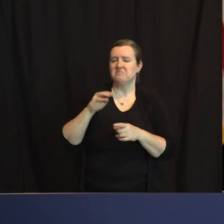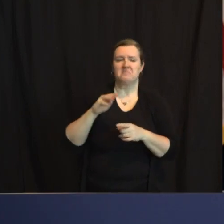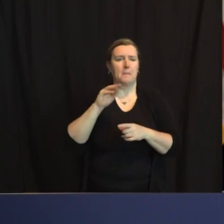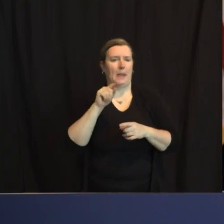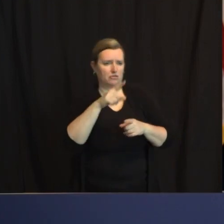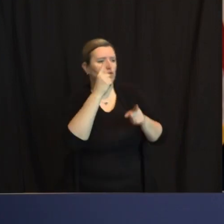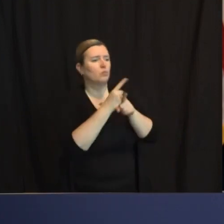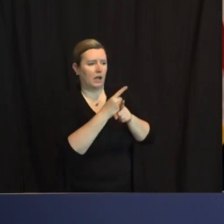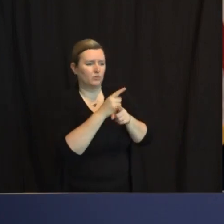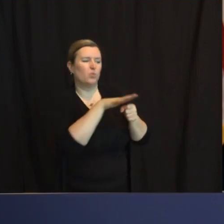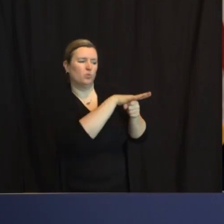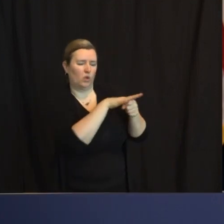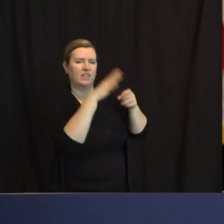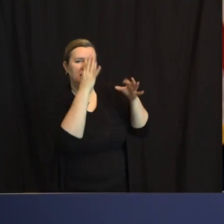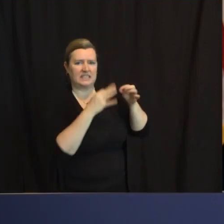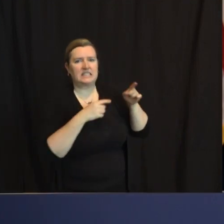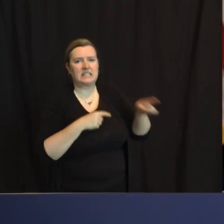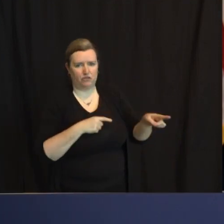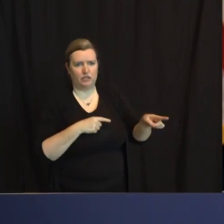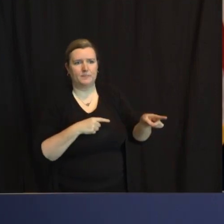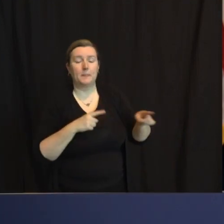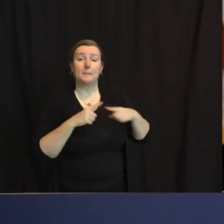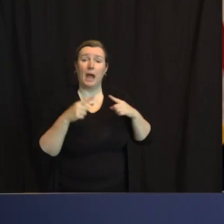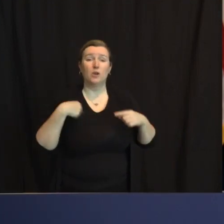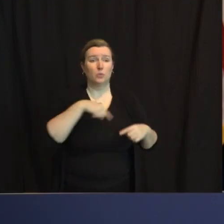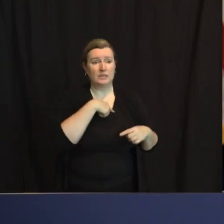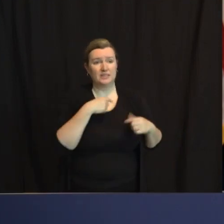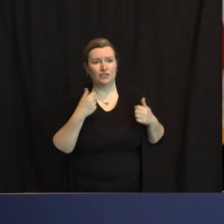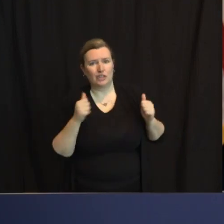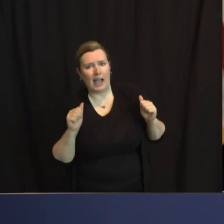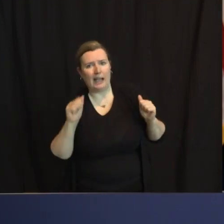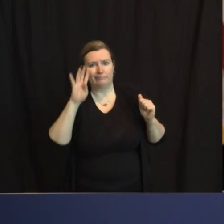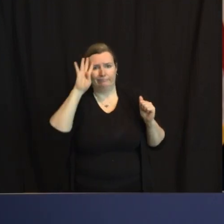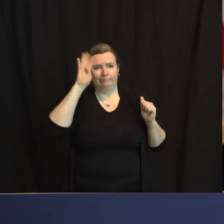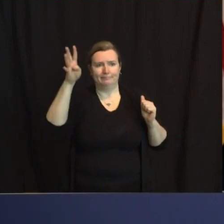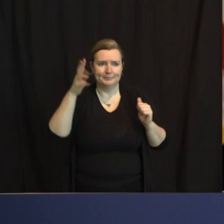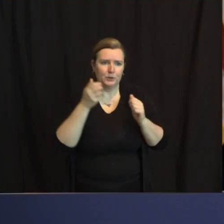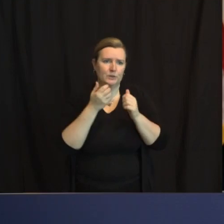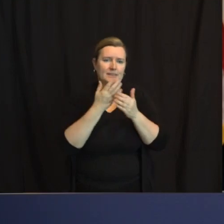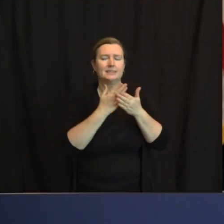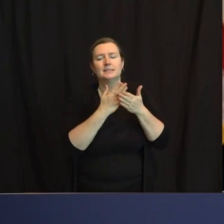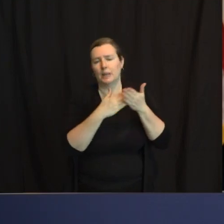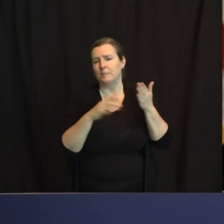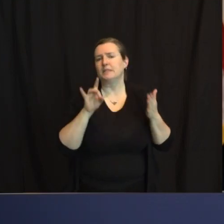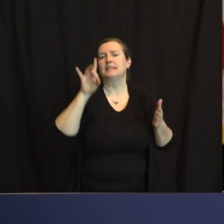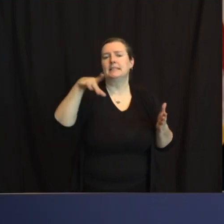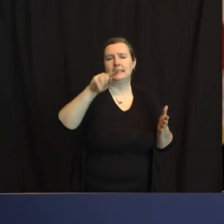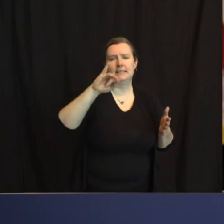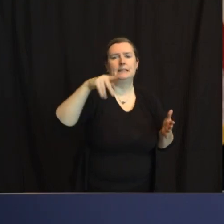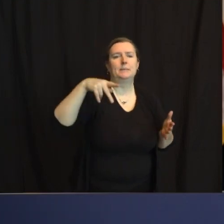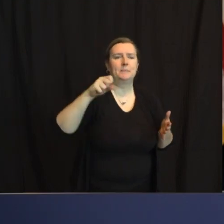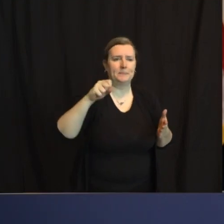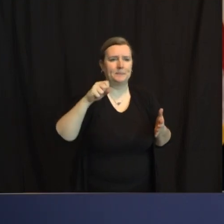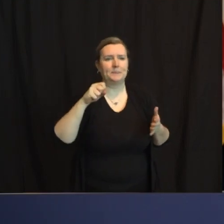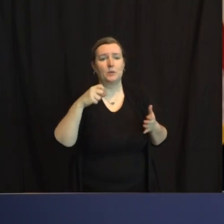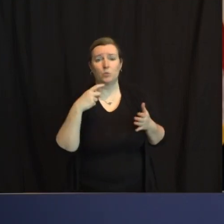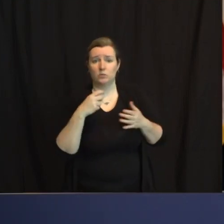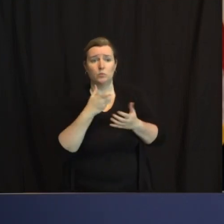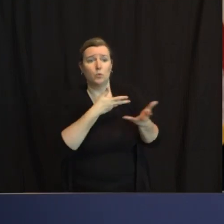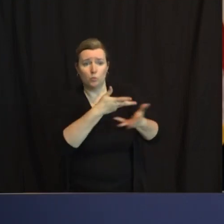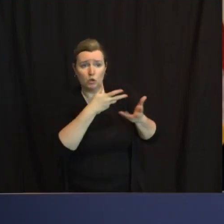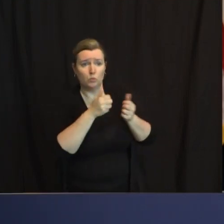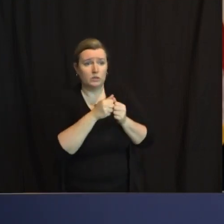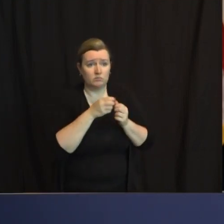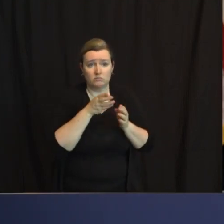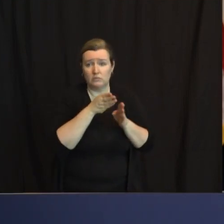but we're actively, as the governor mentioned, working to come up with statewide guidance. Also, I would note that we're working with regional states to try and coordinate as much as